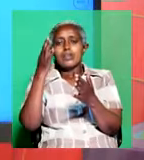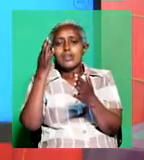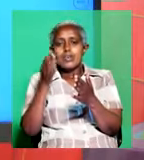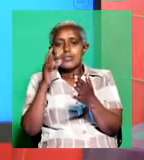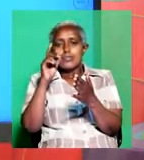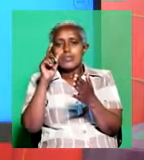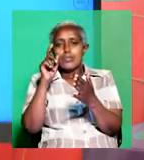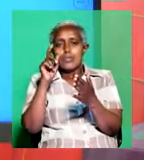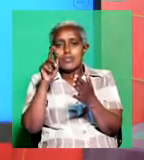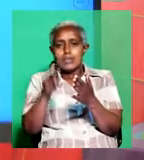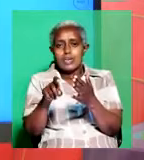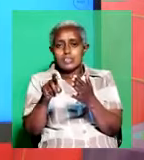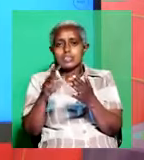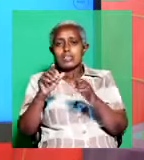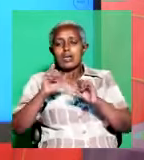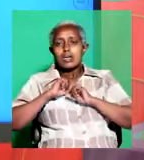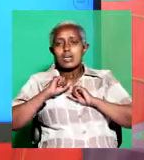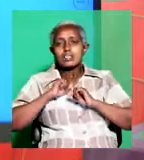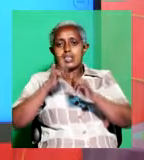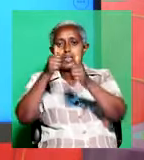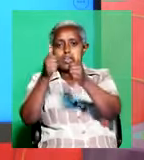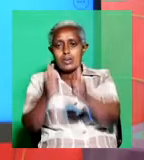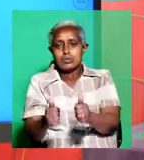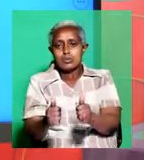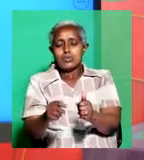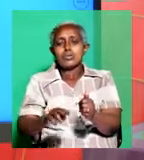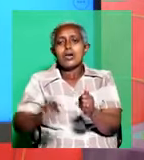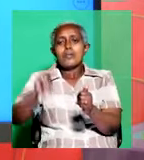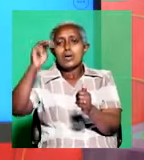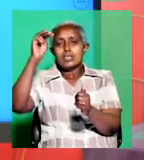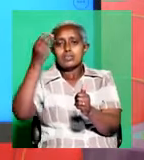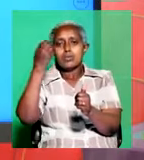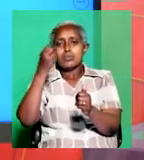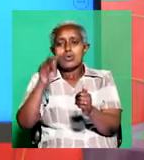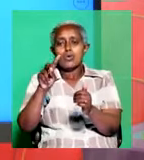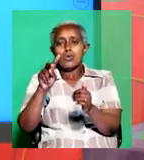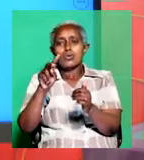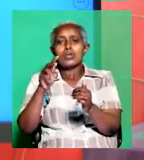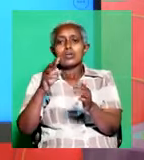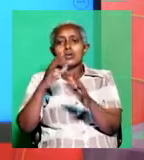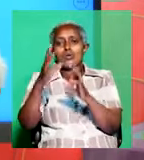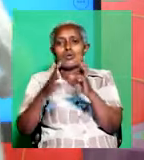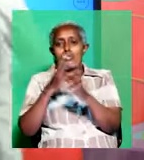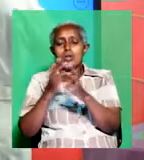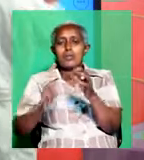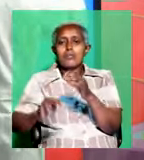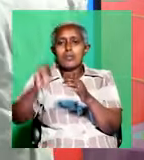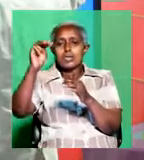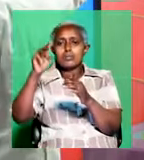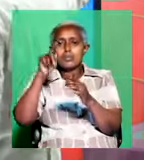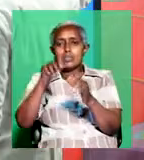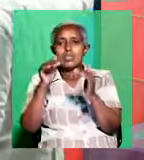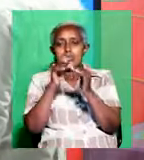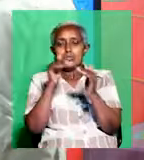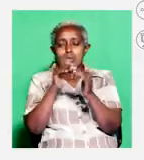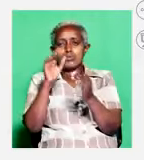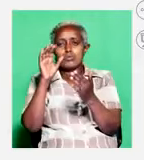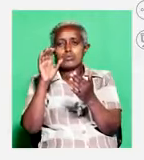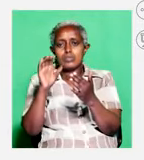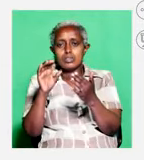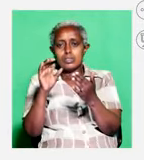f of x has an absolute maximum or global maximum at x equals to